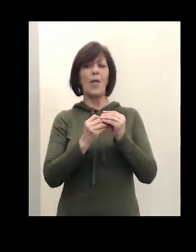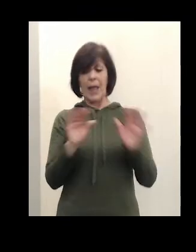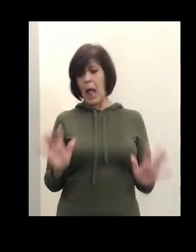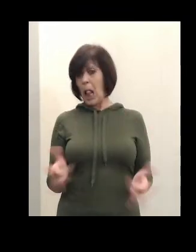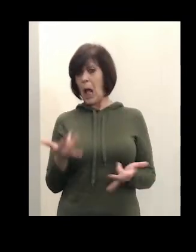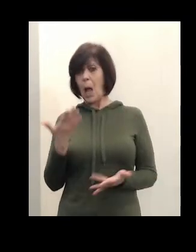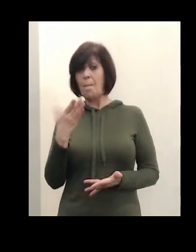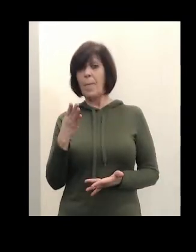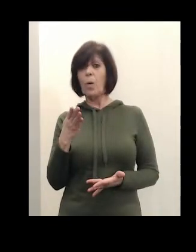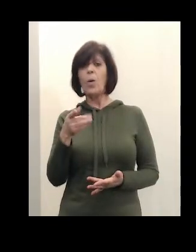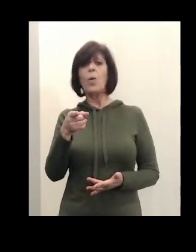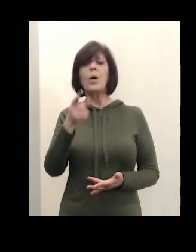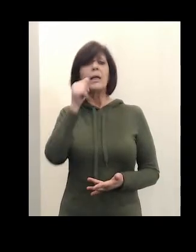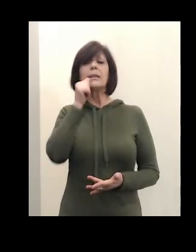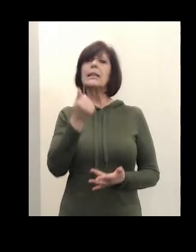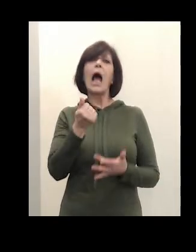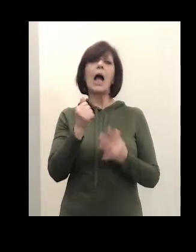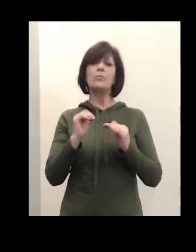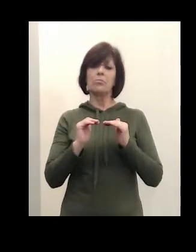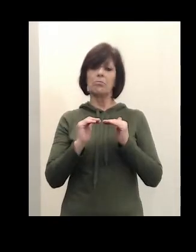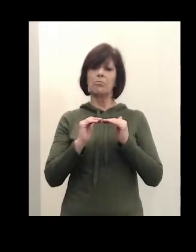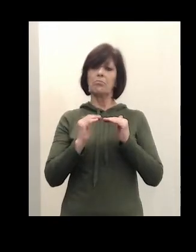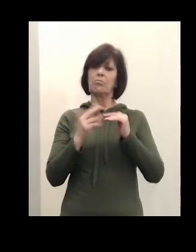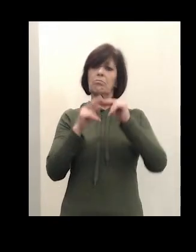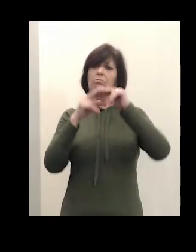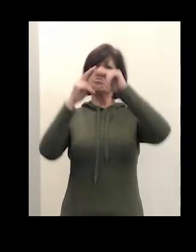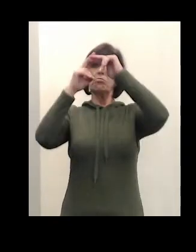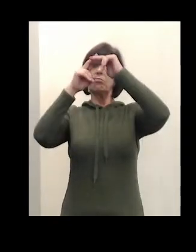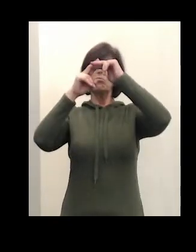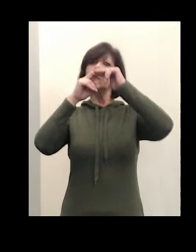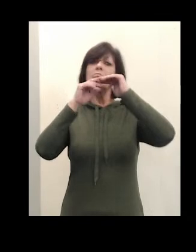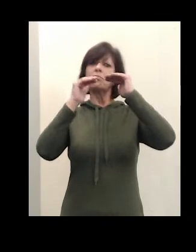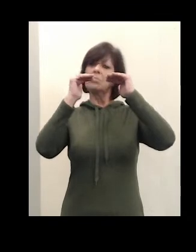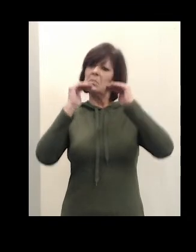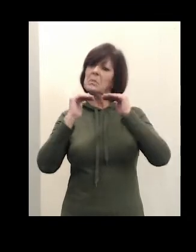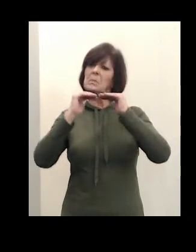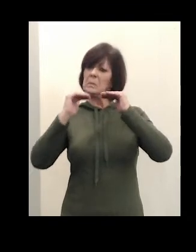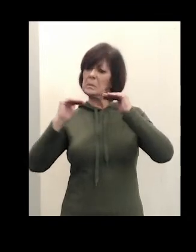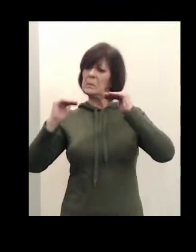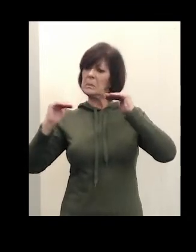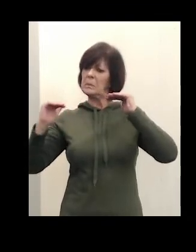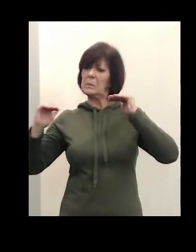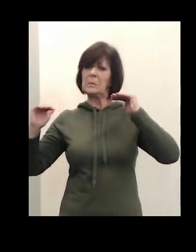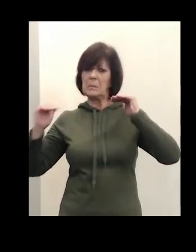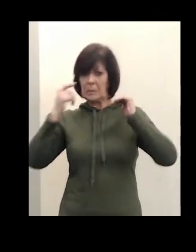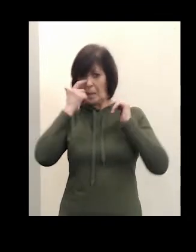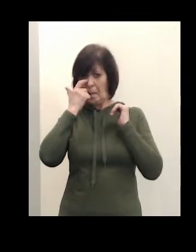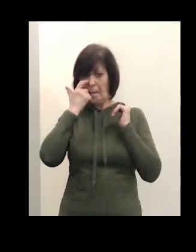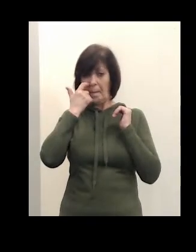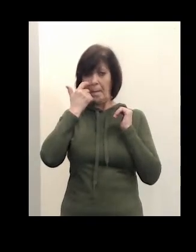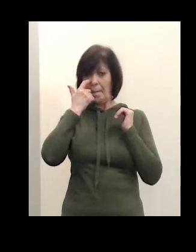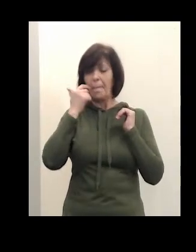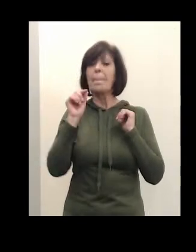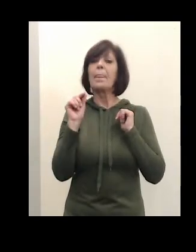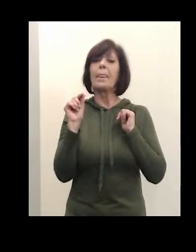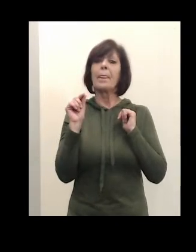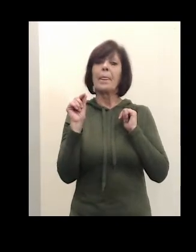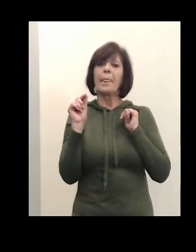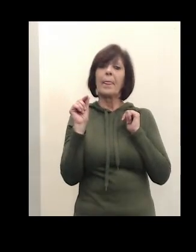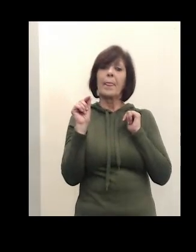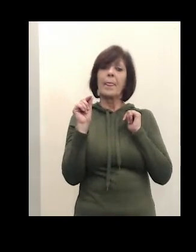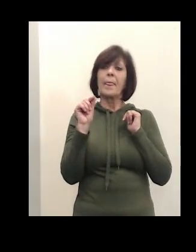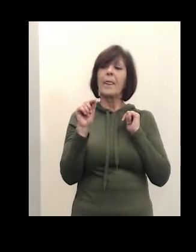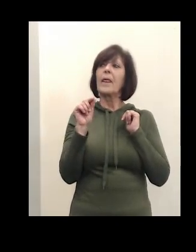is not growing, and it's actually lower than the highest number we had data for, which was 341 about a week